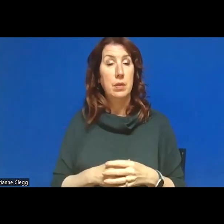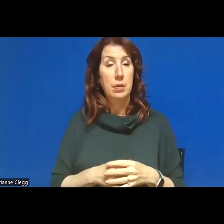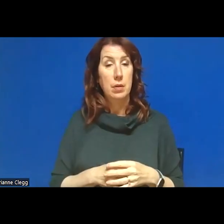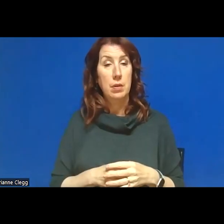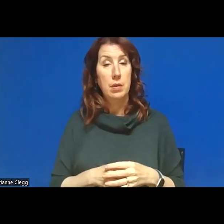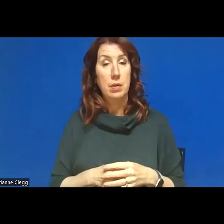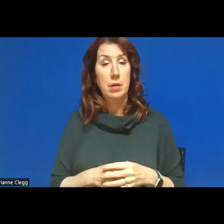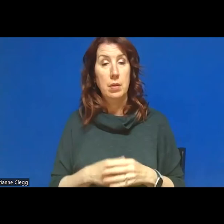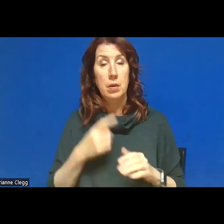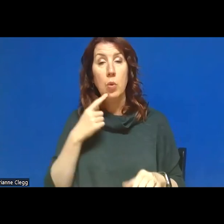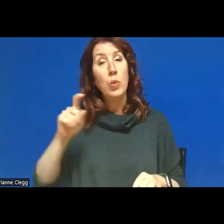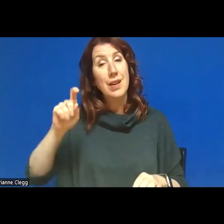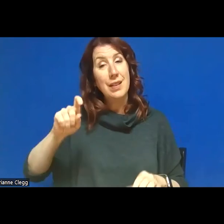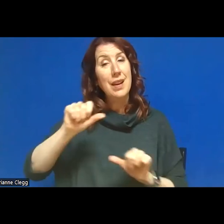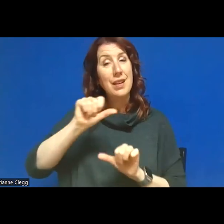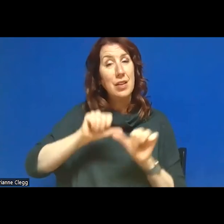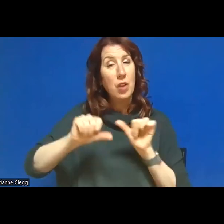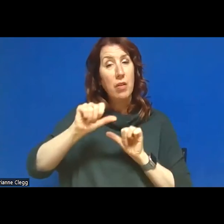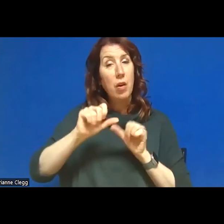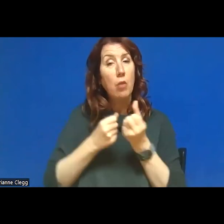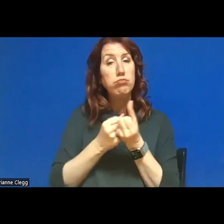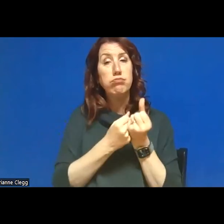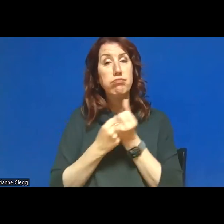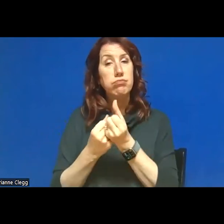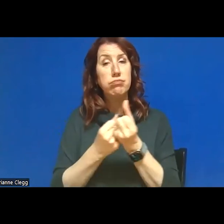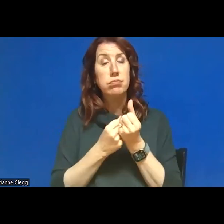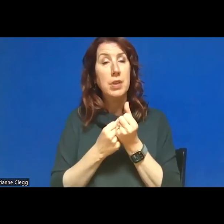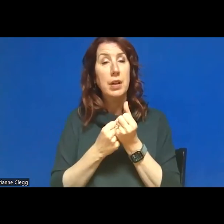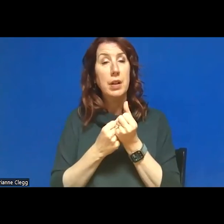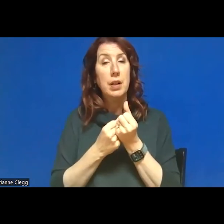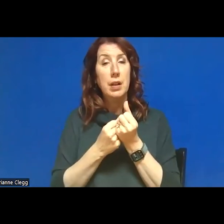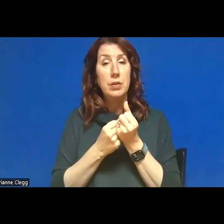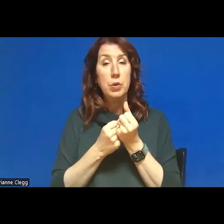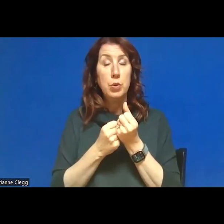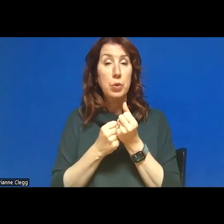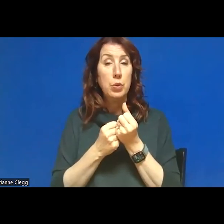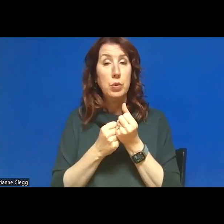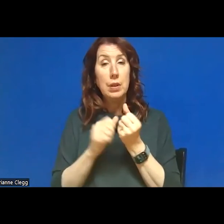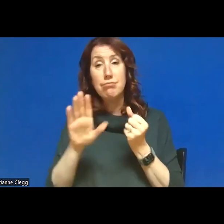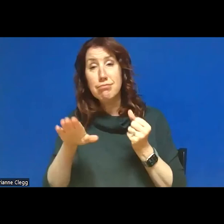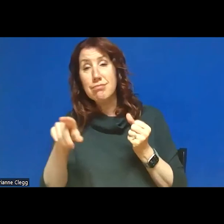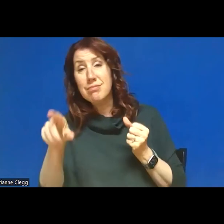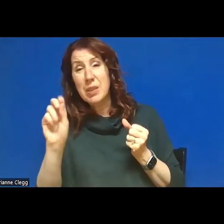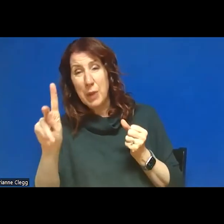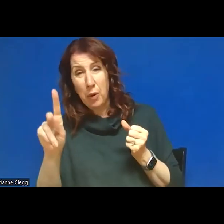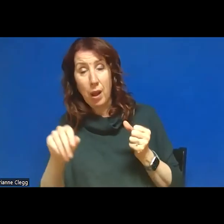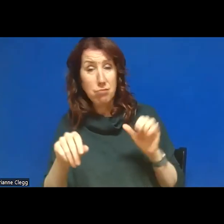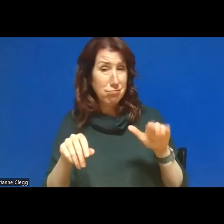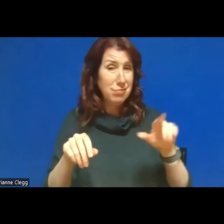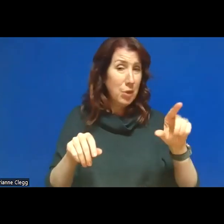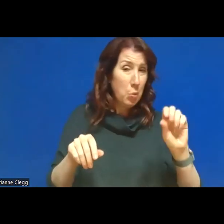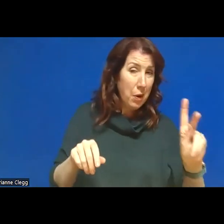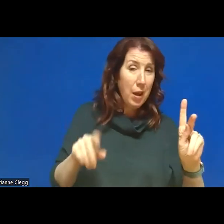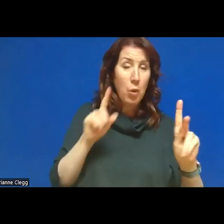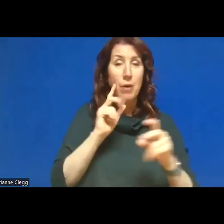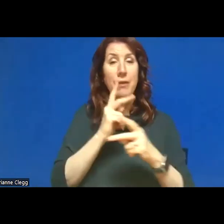And we need one another to tell each other that it's gonna be okay, that we're going to figure it out